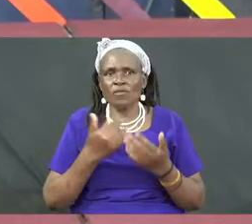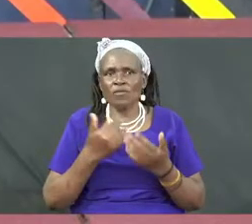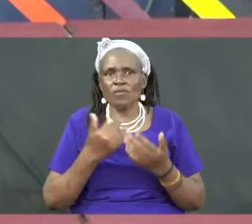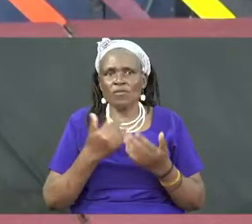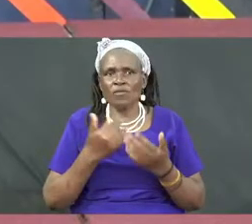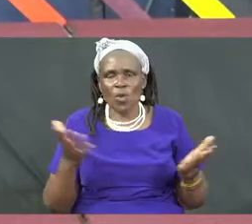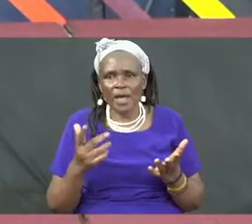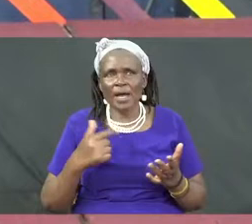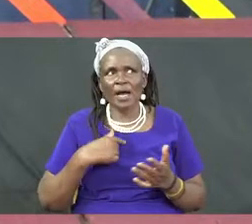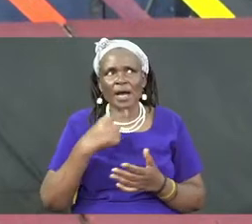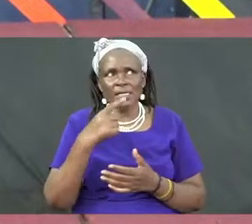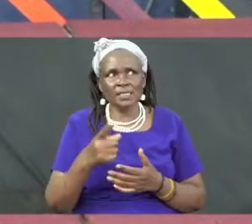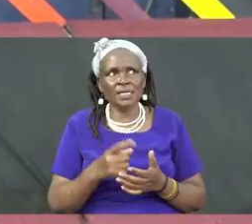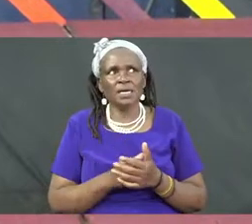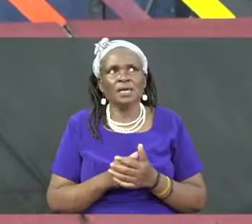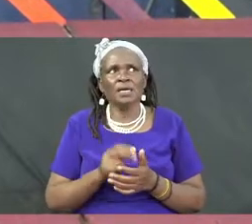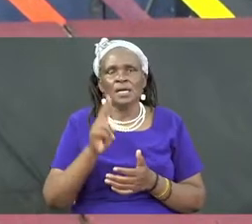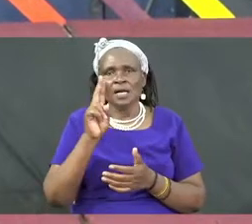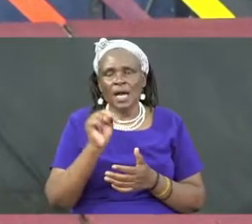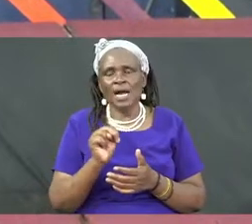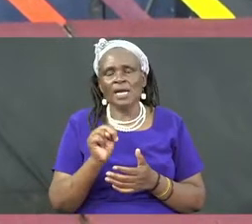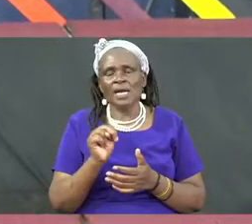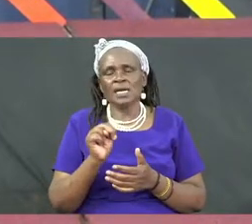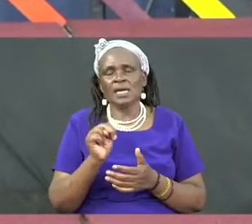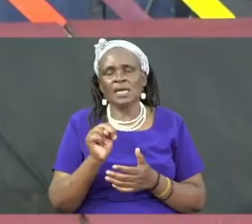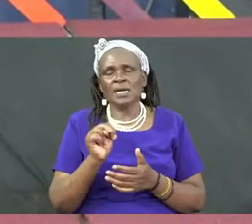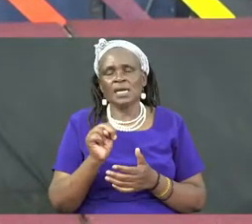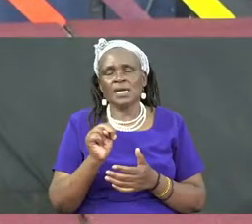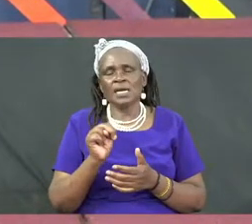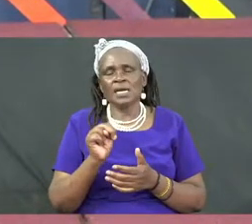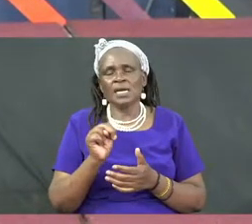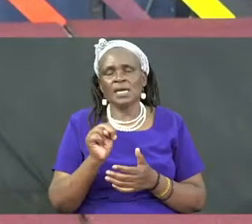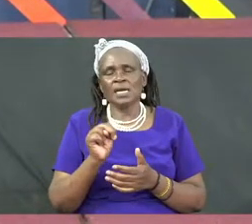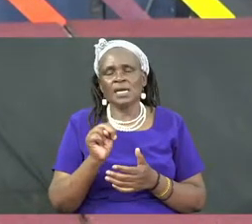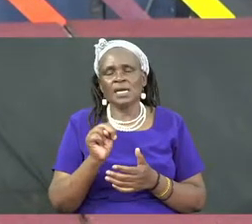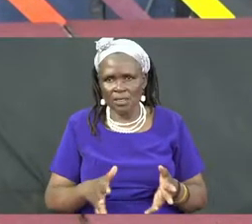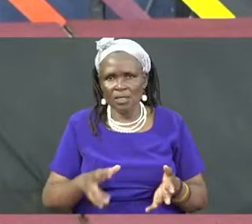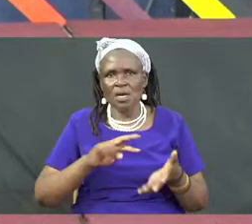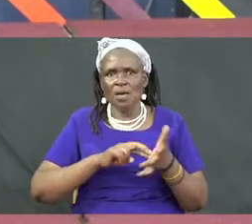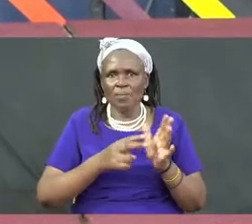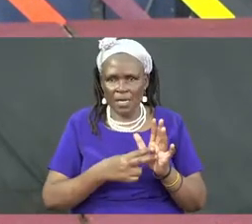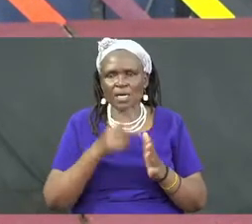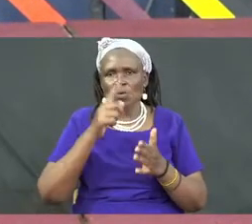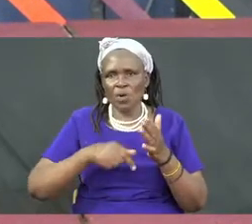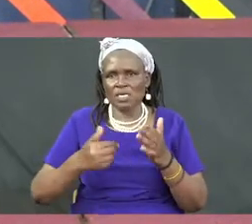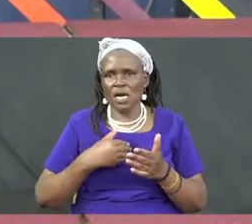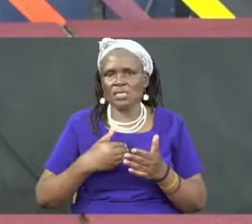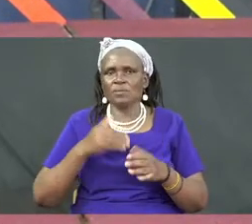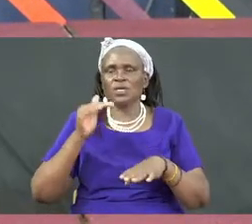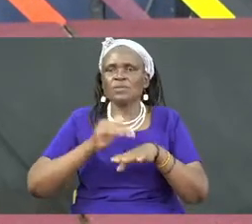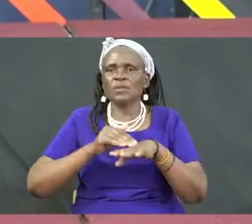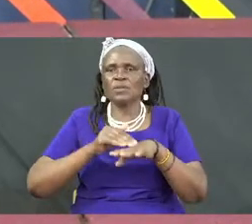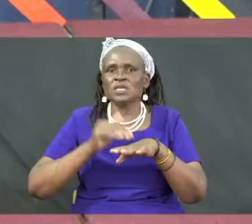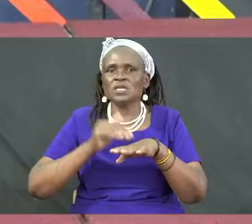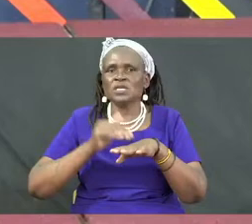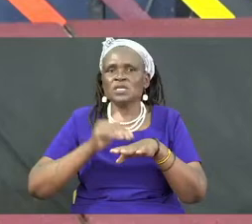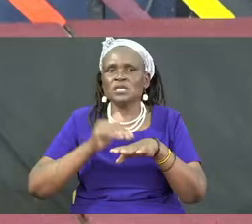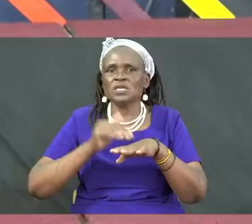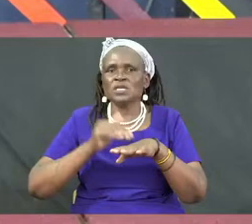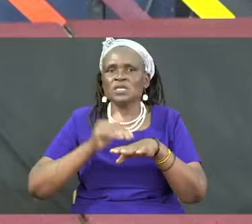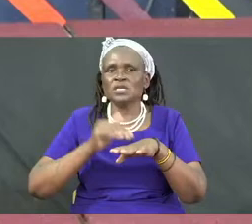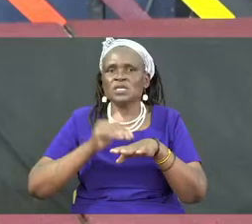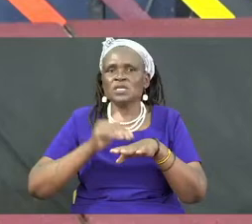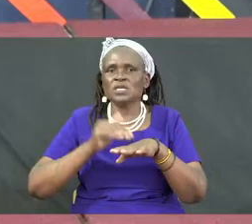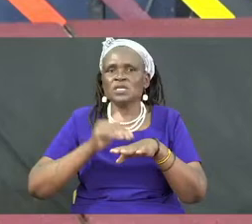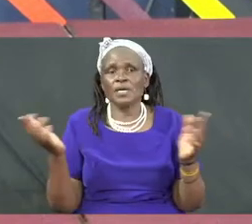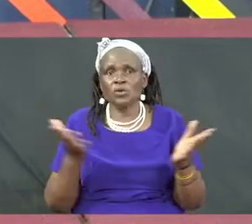I say ungodly relationships, just know they refer to what has been mentioned in that particular text. But